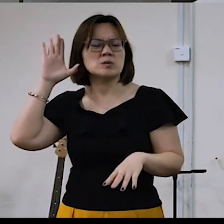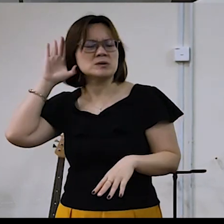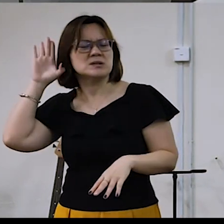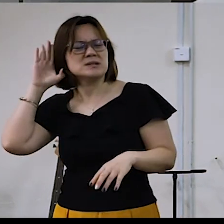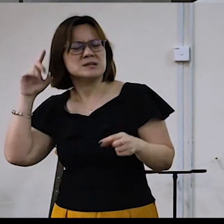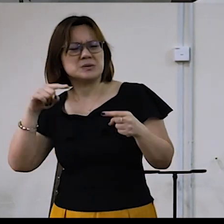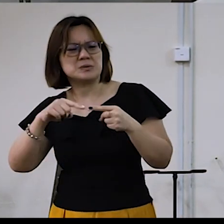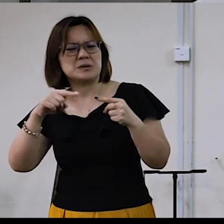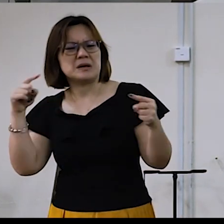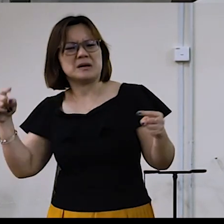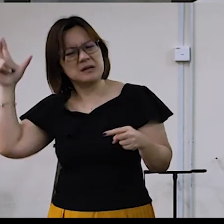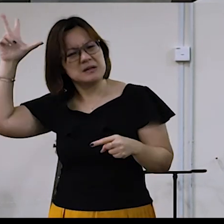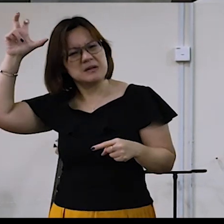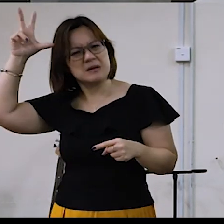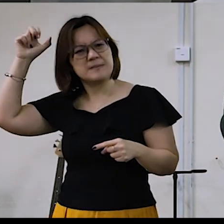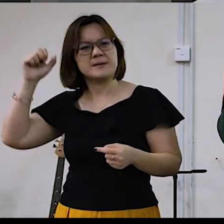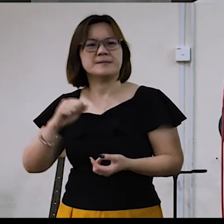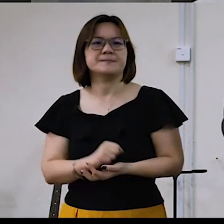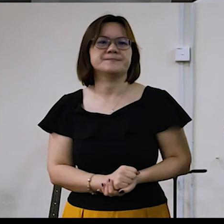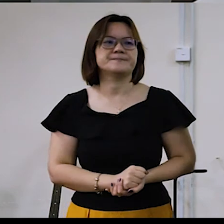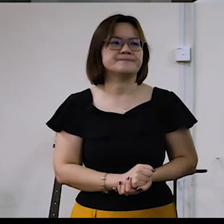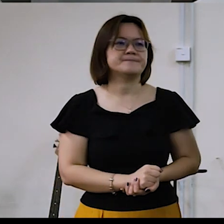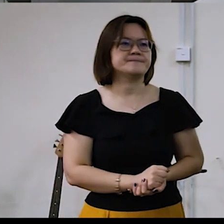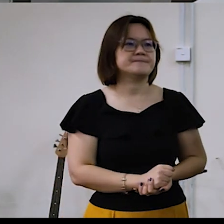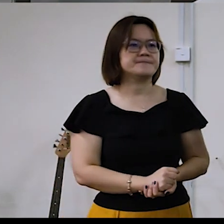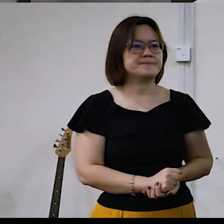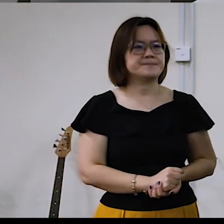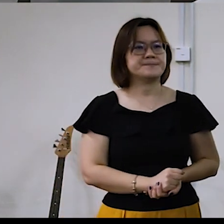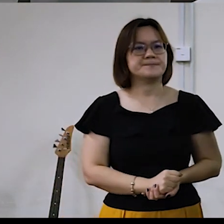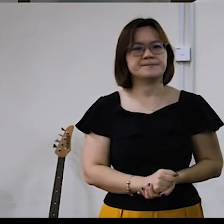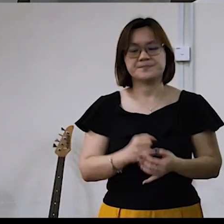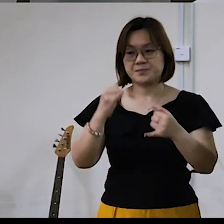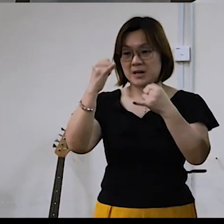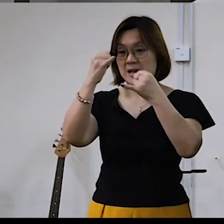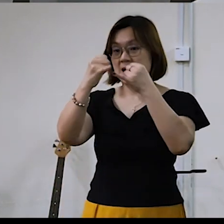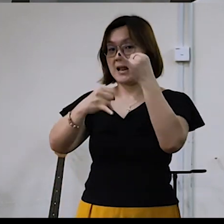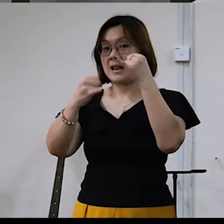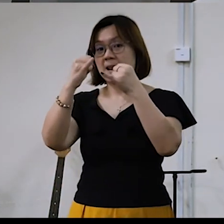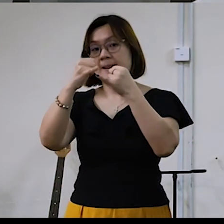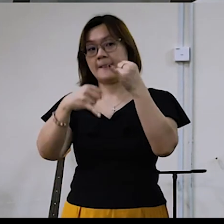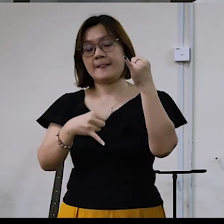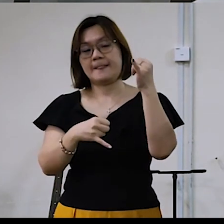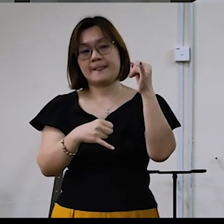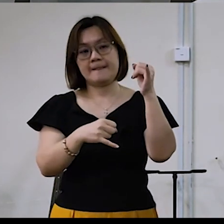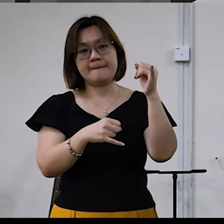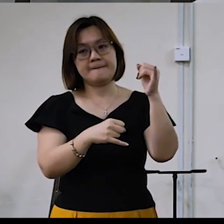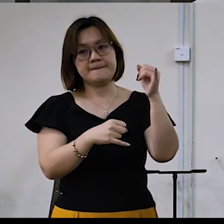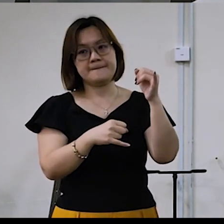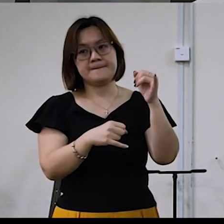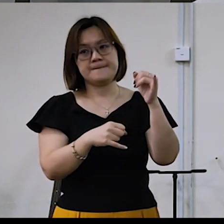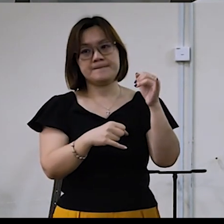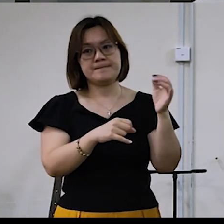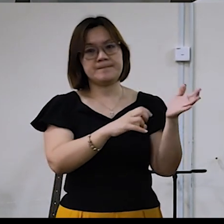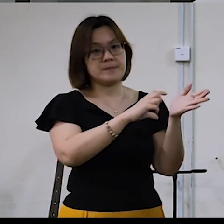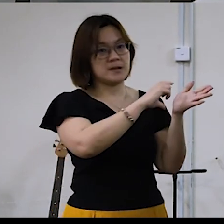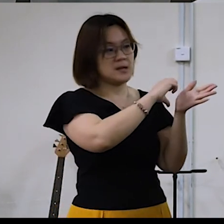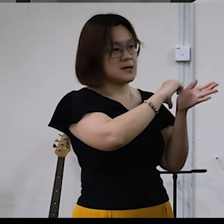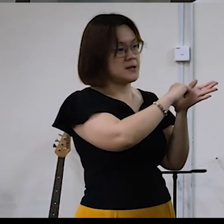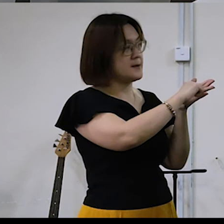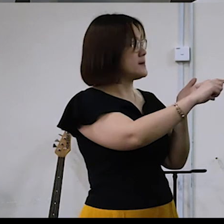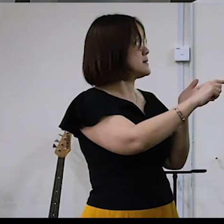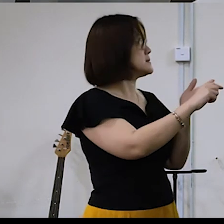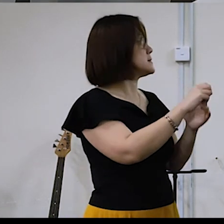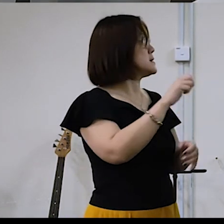Please study the whole of Acts chapter 1. Okay, please, because of time, I'm going to just read the last bit. Acts chapter 1, verses 21 to